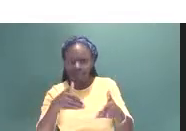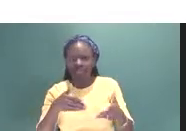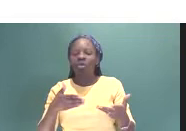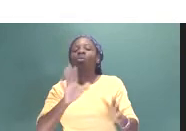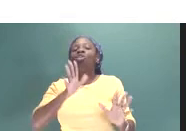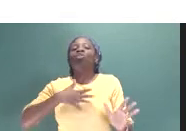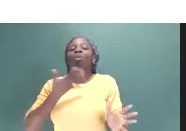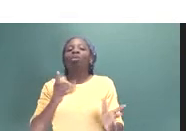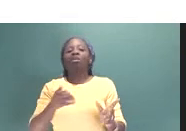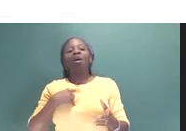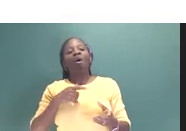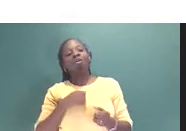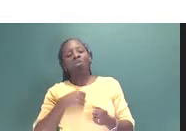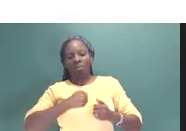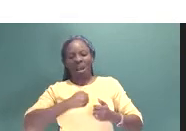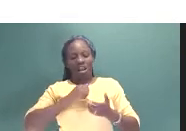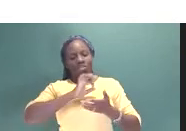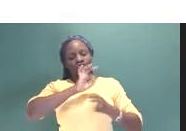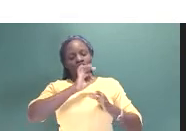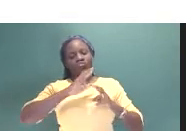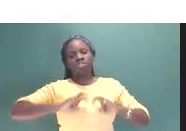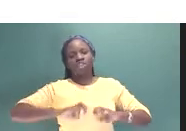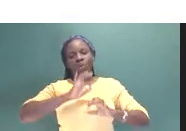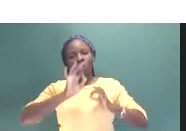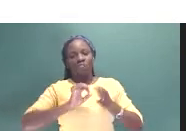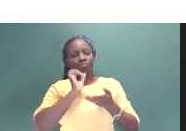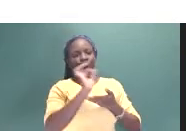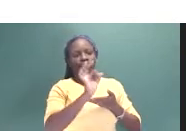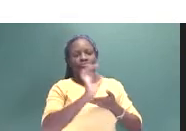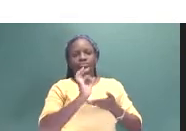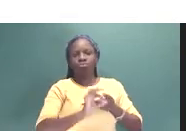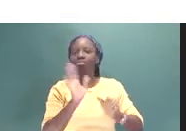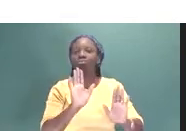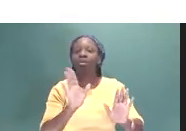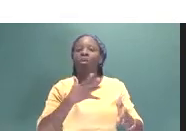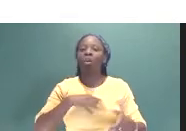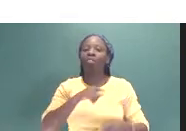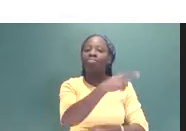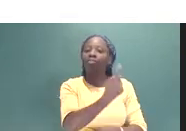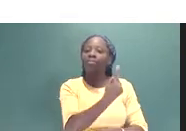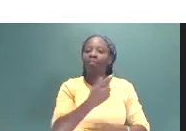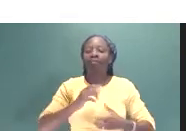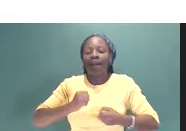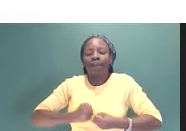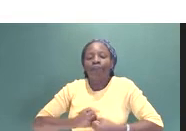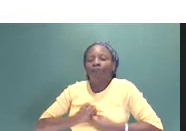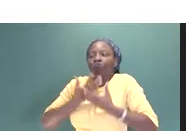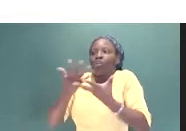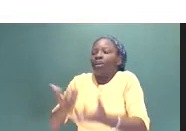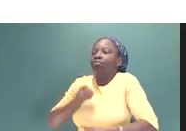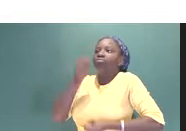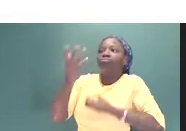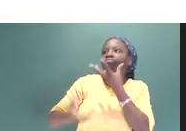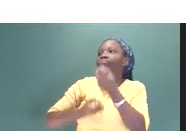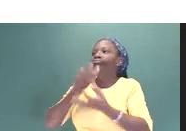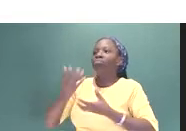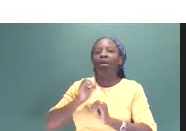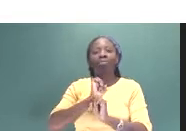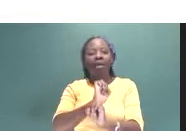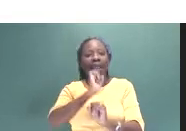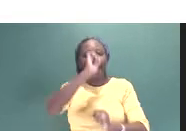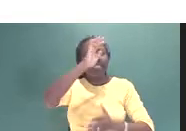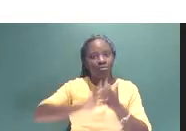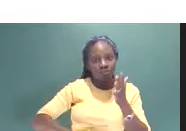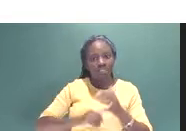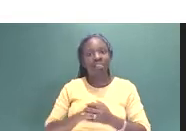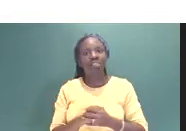imposing research questions on them, that they were given the opportunity to speak freely about their experiences of the pandemic.